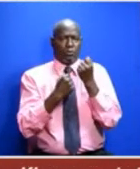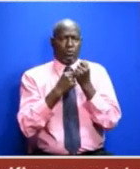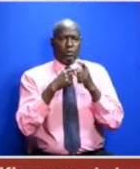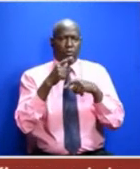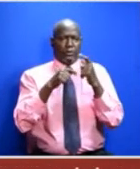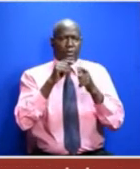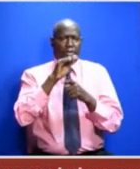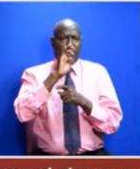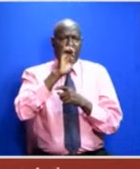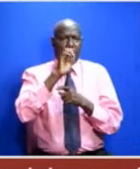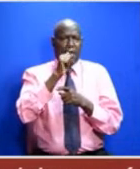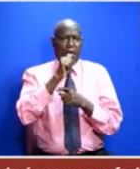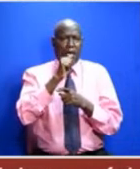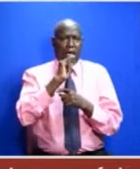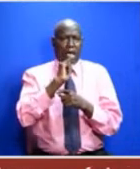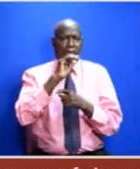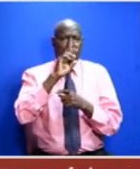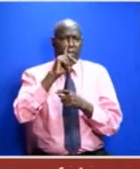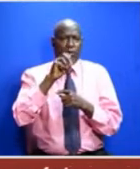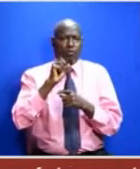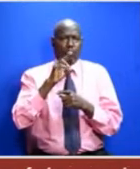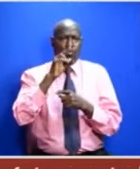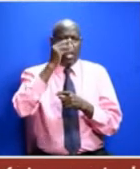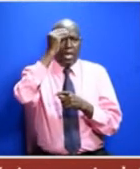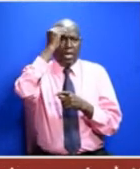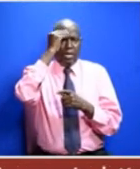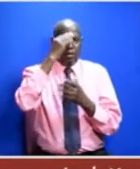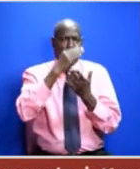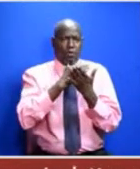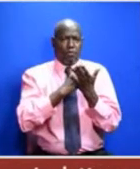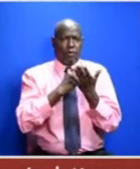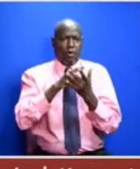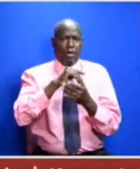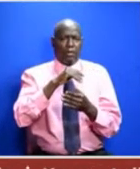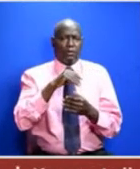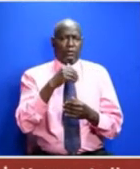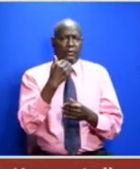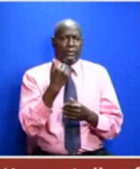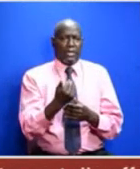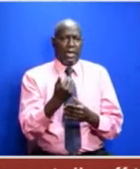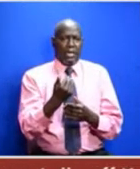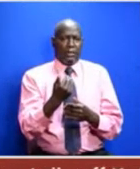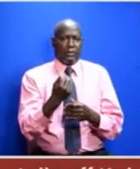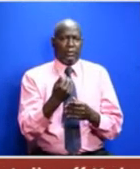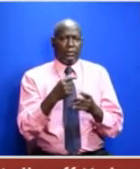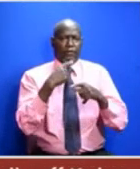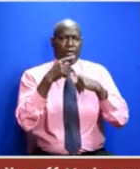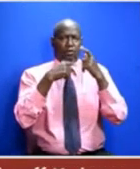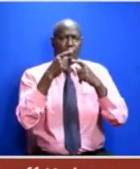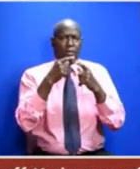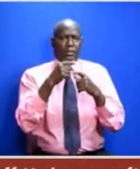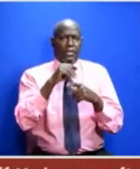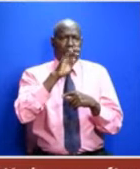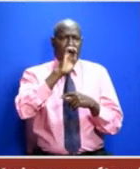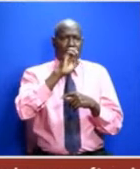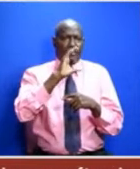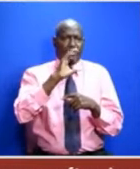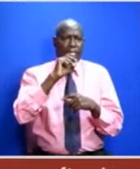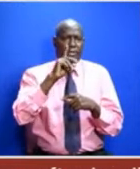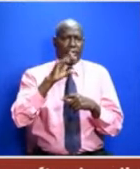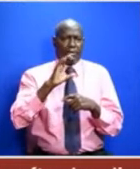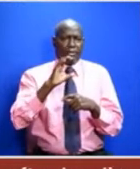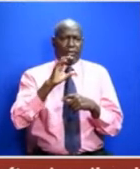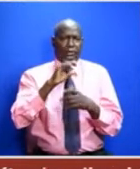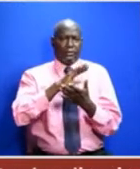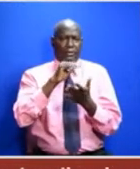the EIDU Digital Learning Program across all early childhood development education ECDE centers within